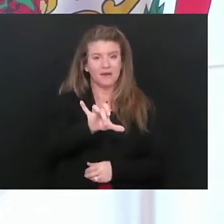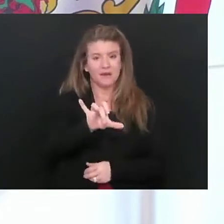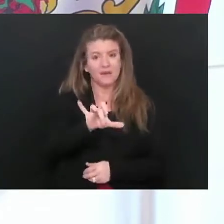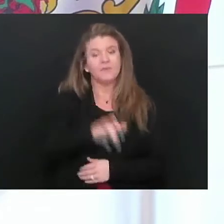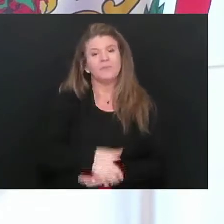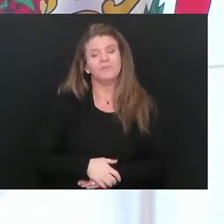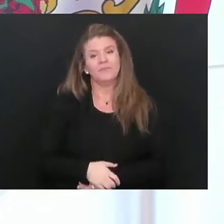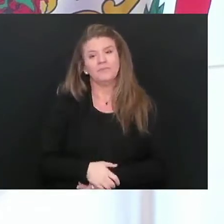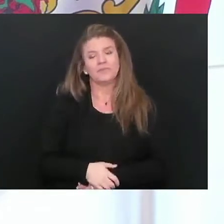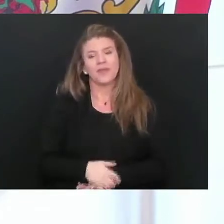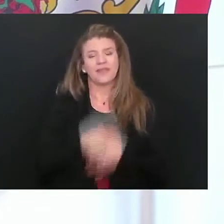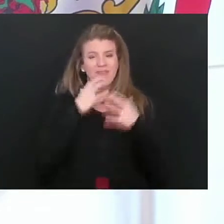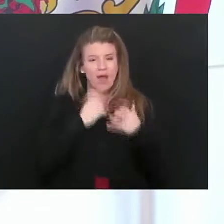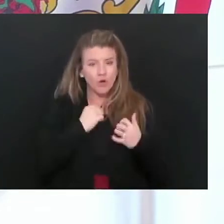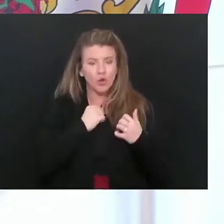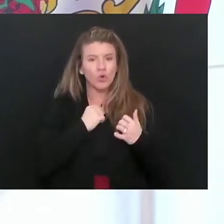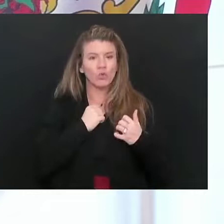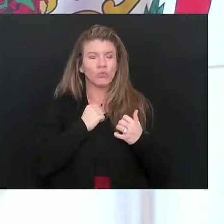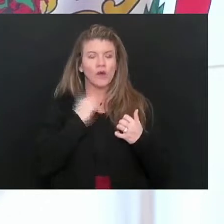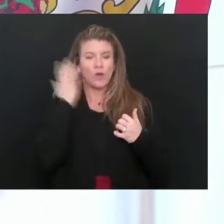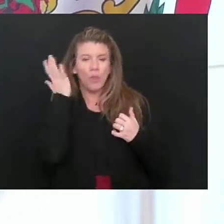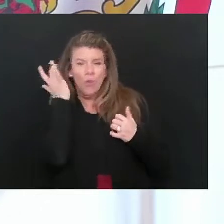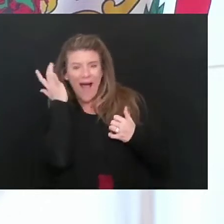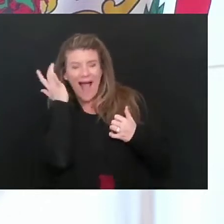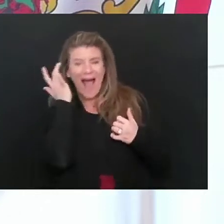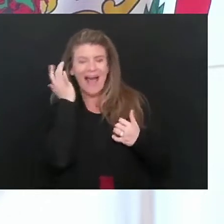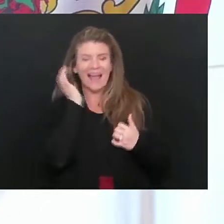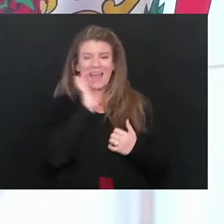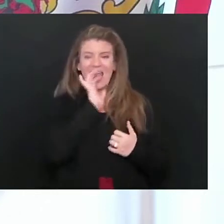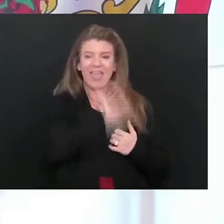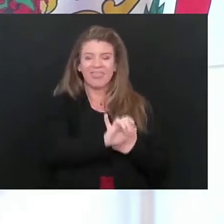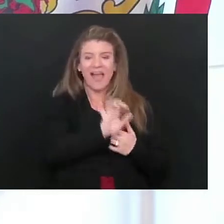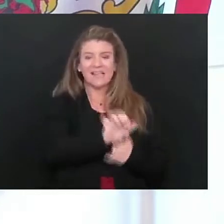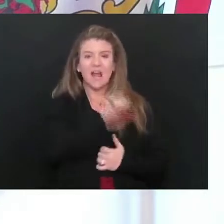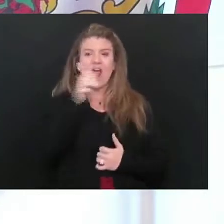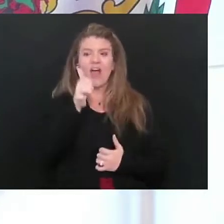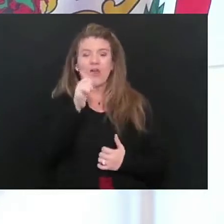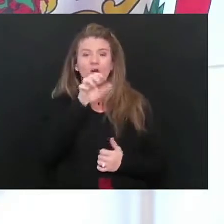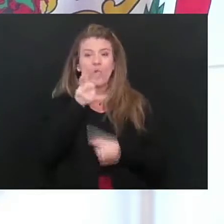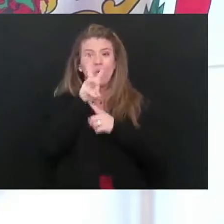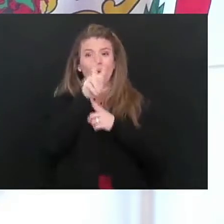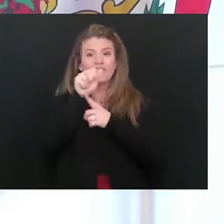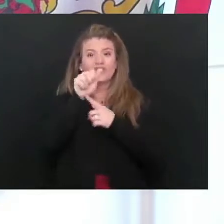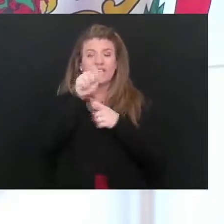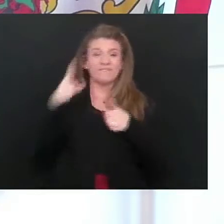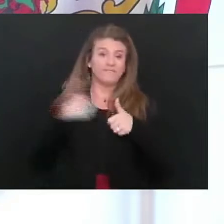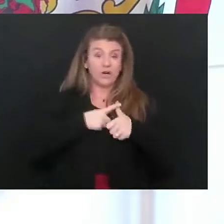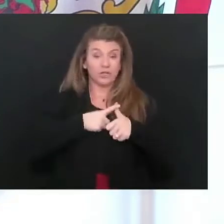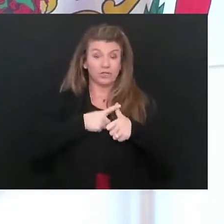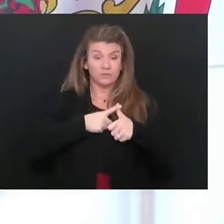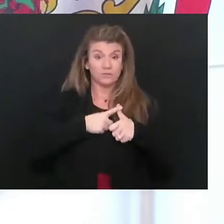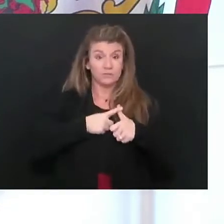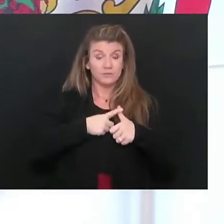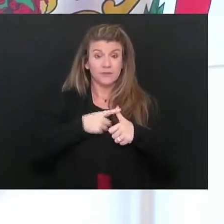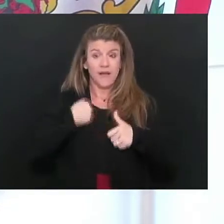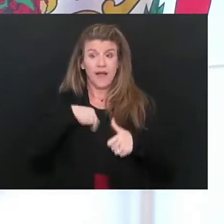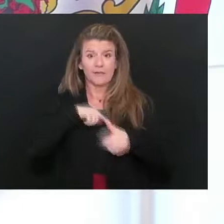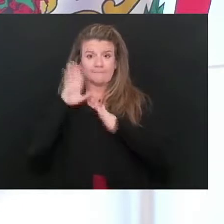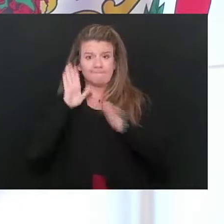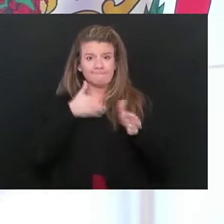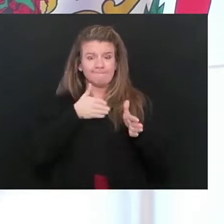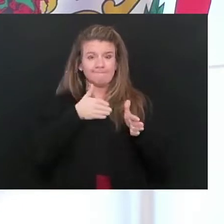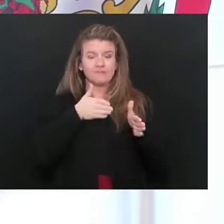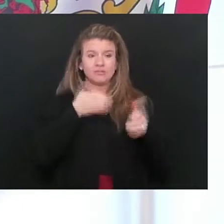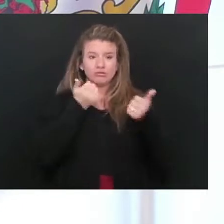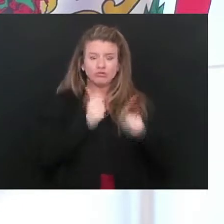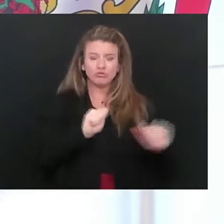and the value that's another West Virginia first move from the standpoint of really